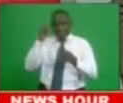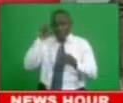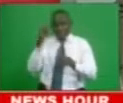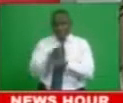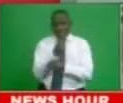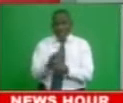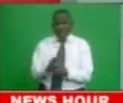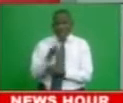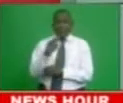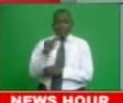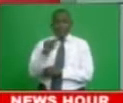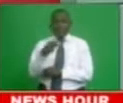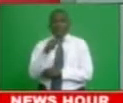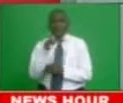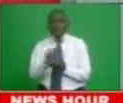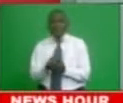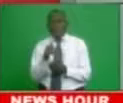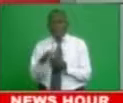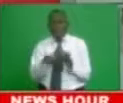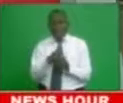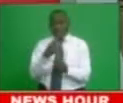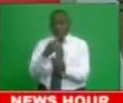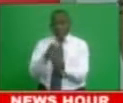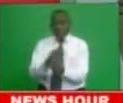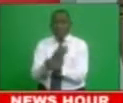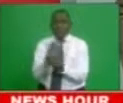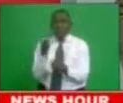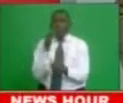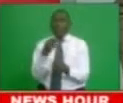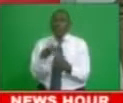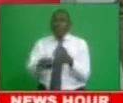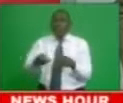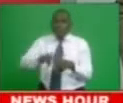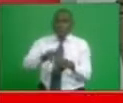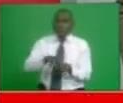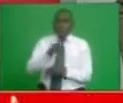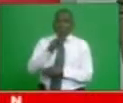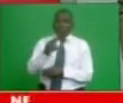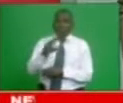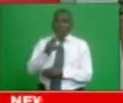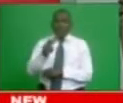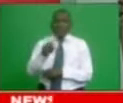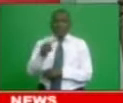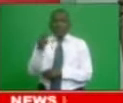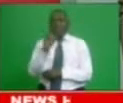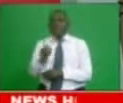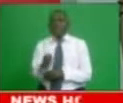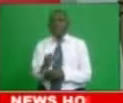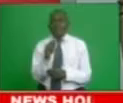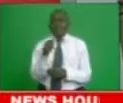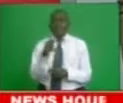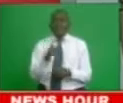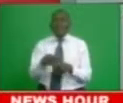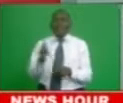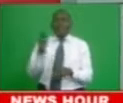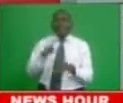statistician, Mr. Bawadie, said the year-on-year non-food inflation rate of 23.2% is three times